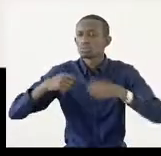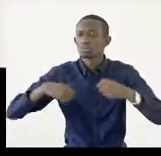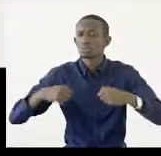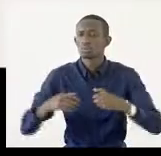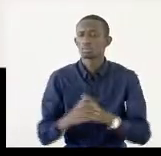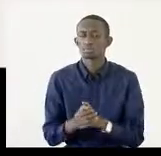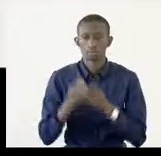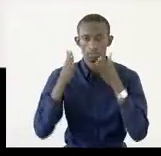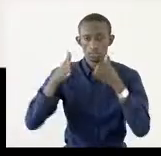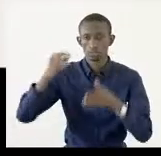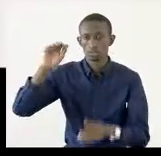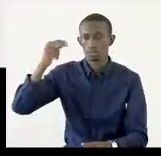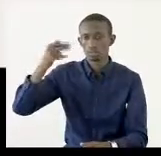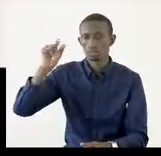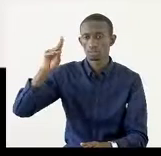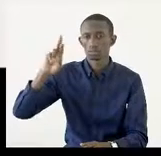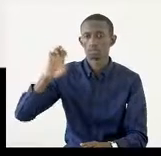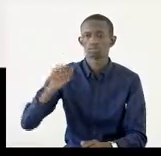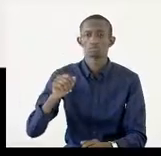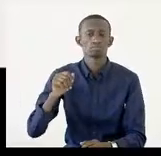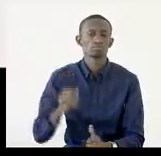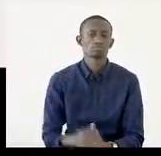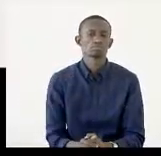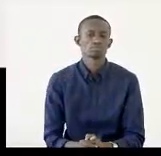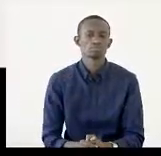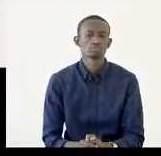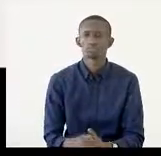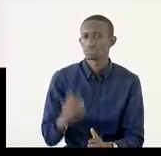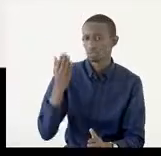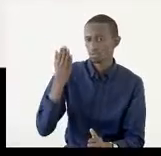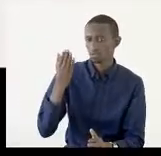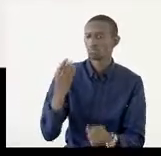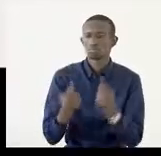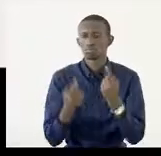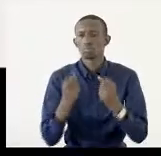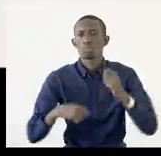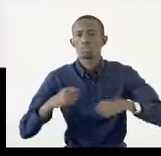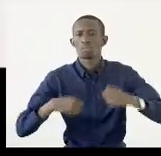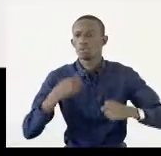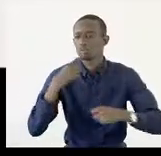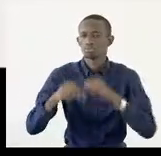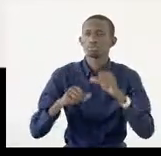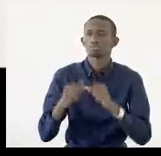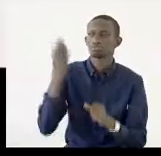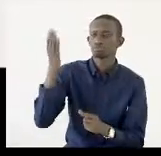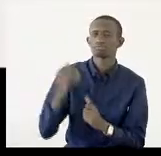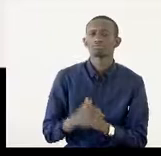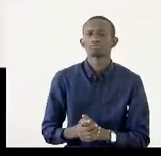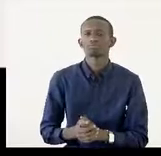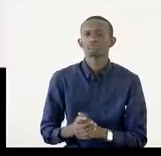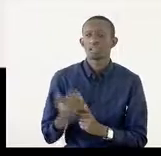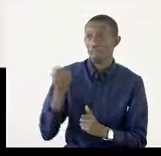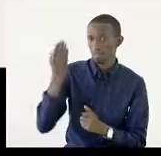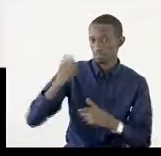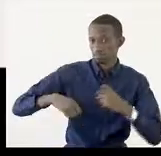hydroxyramine, which gives hydroxymes. So this is some of the reactions that we're talking about. So you have the